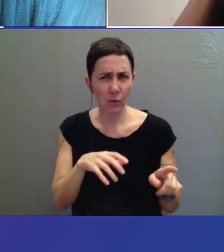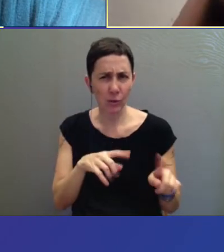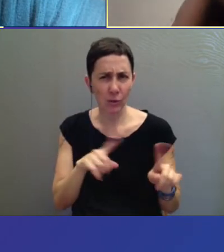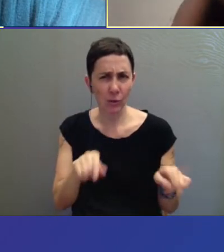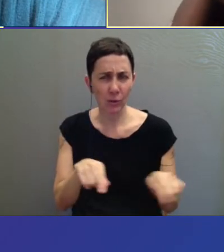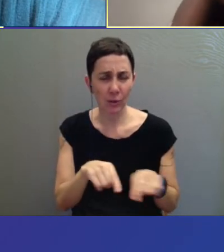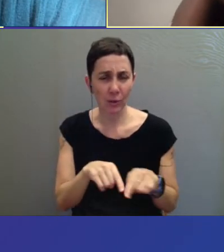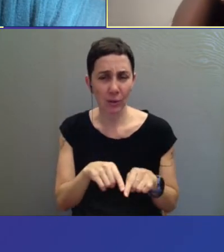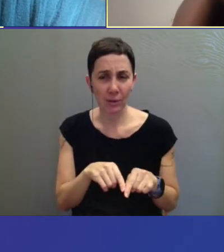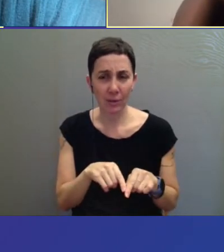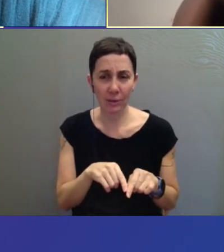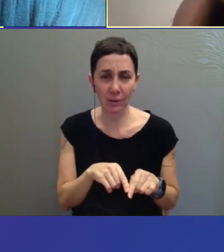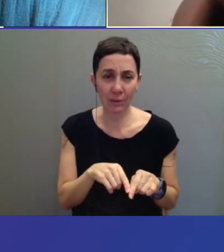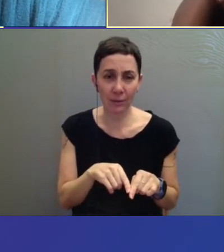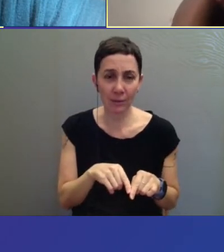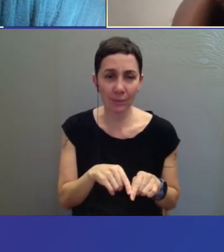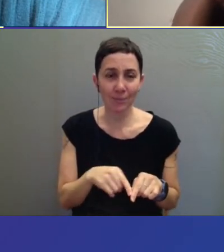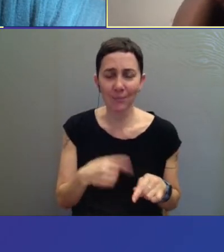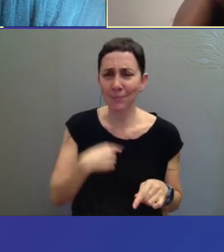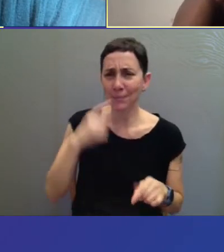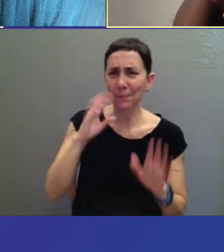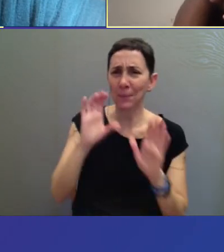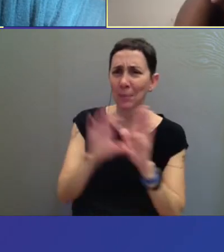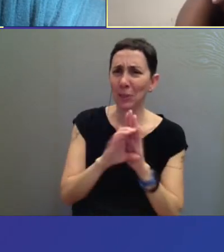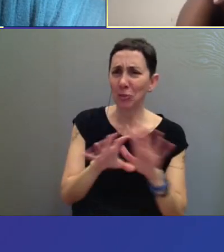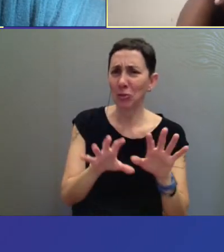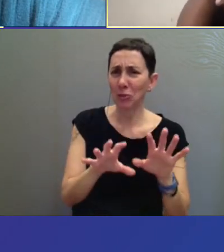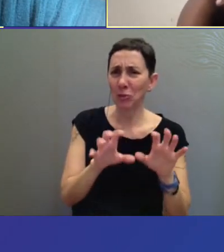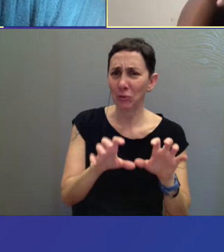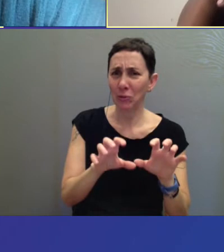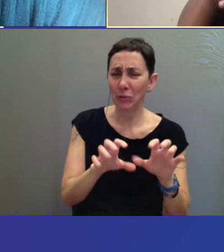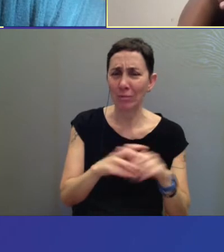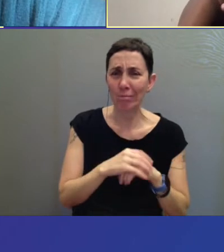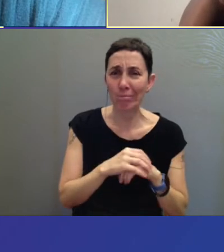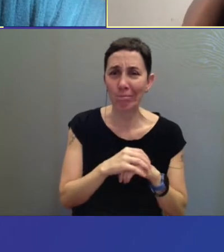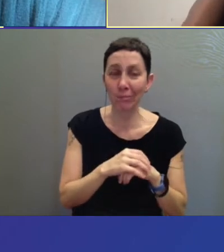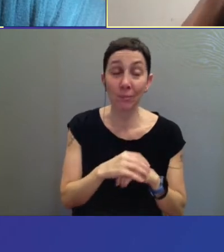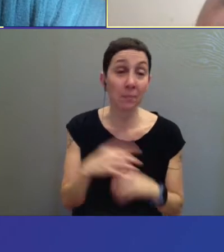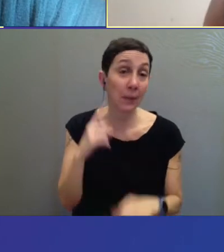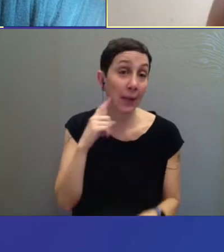Besides the time I shift. think I'm frozen. Not sure if you can see.